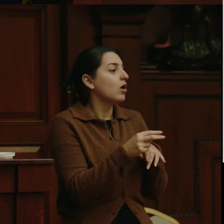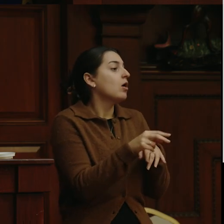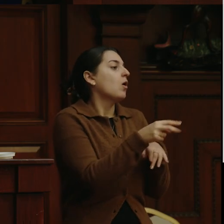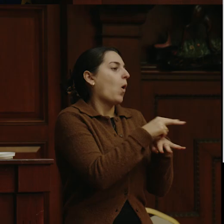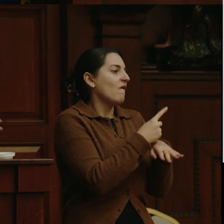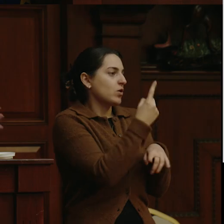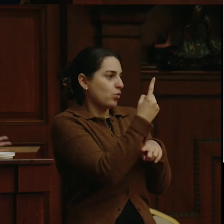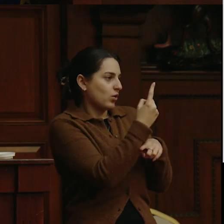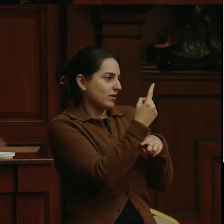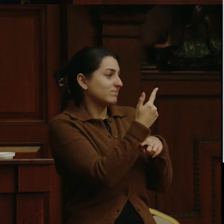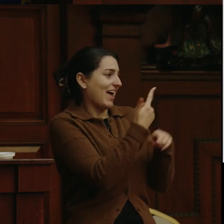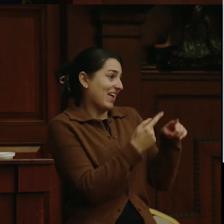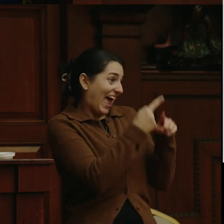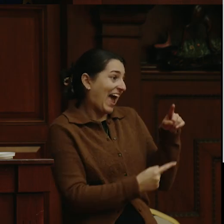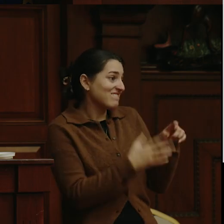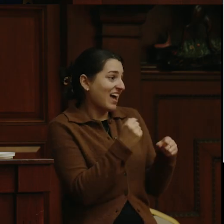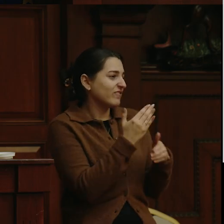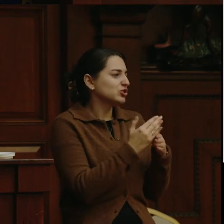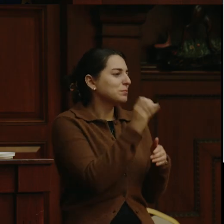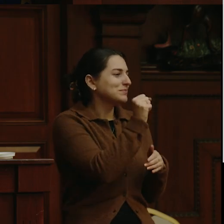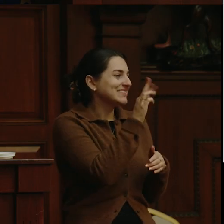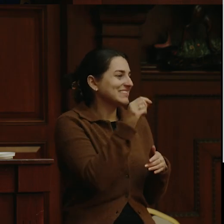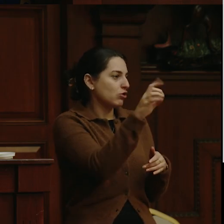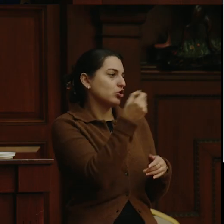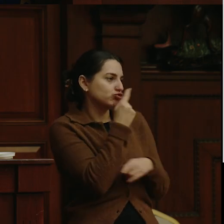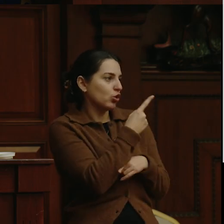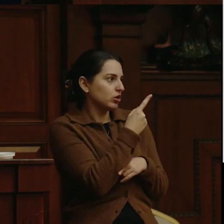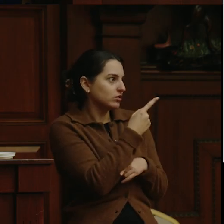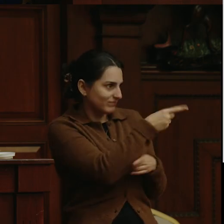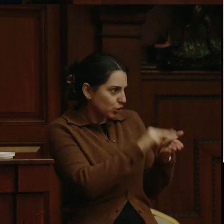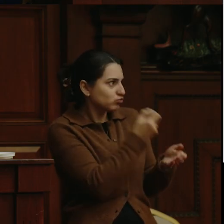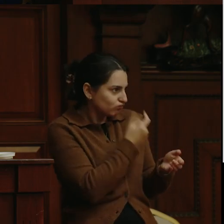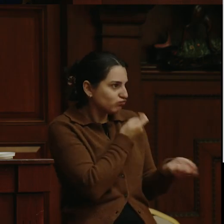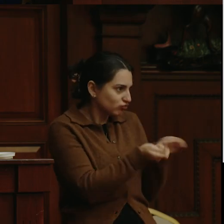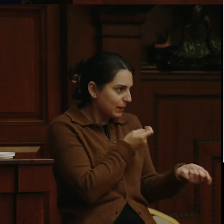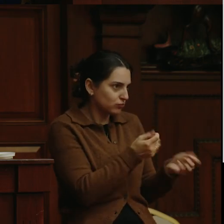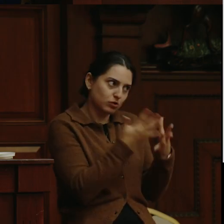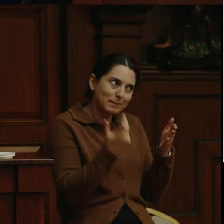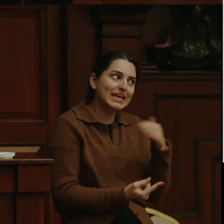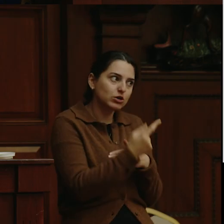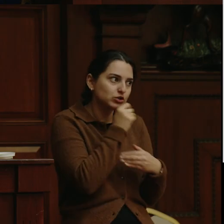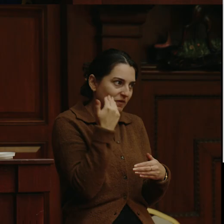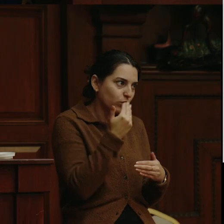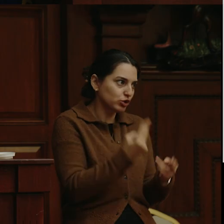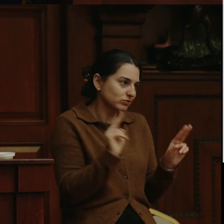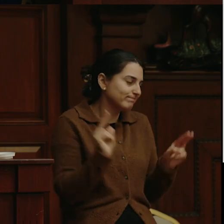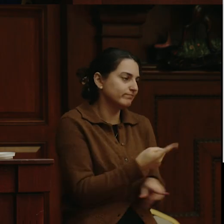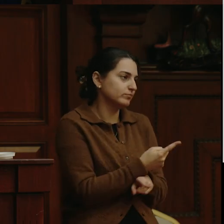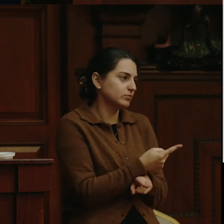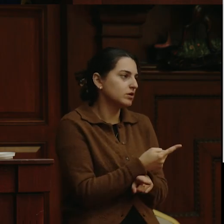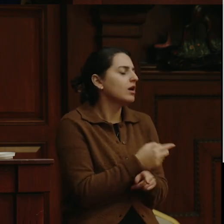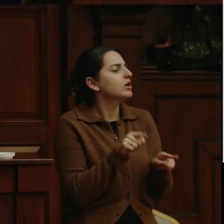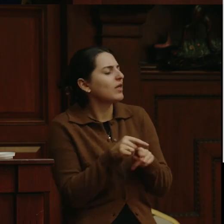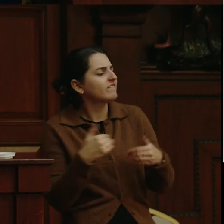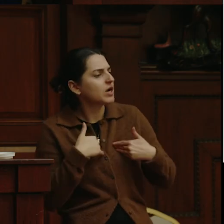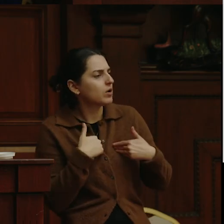of patients were on some amount of steroid, which is a major issue, as I've said before. And what is even more